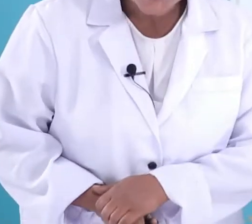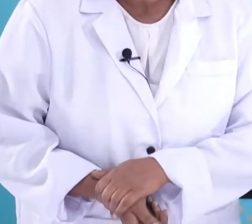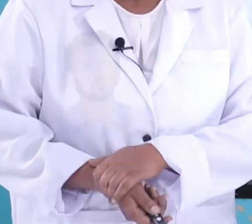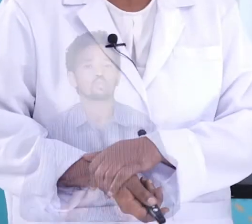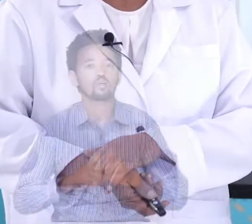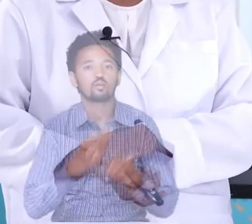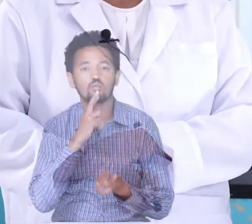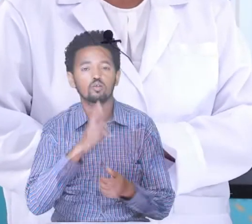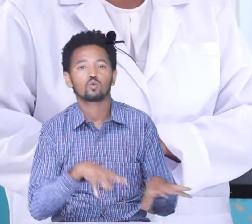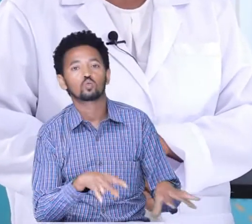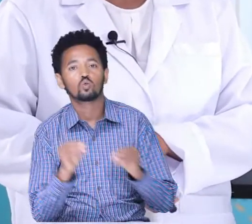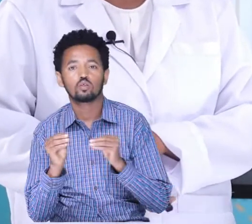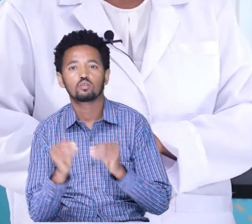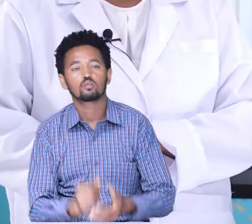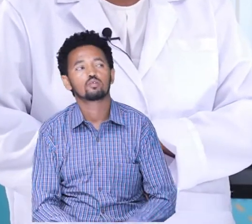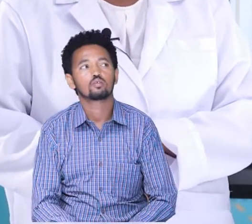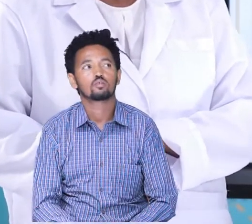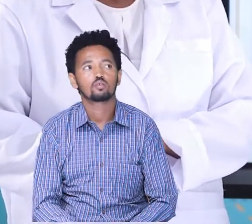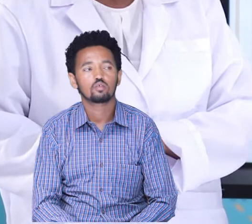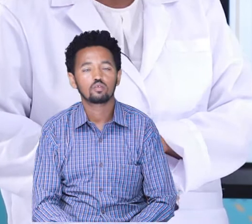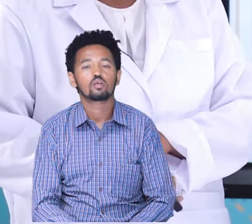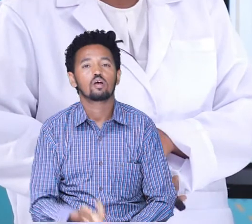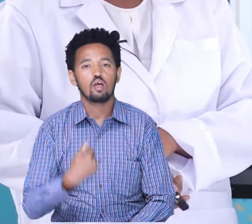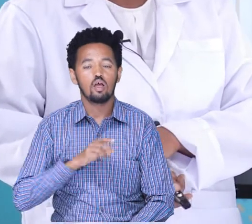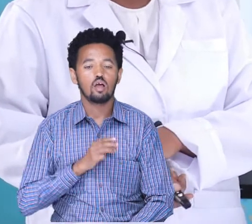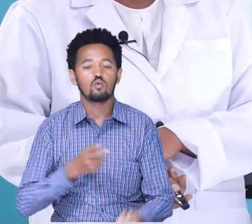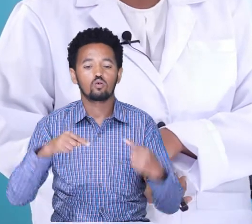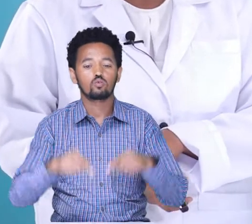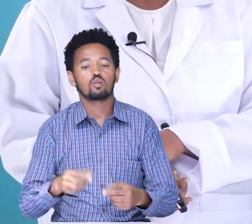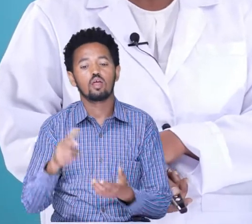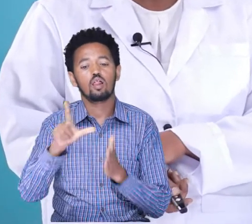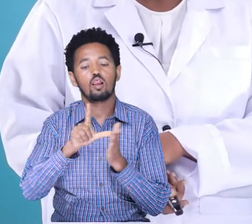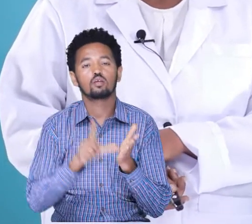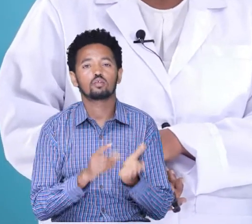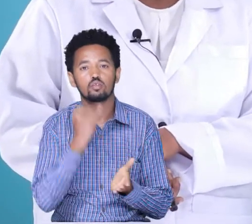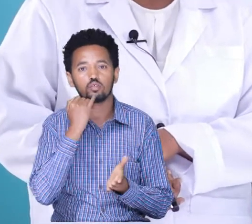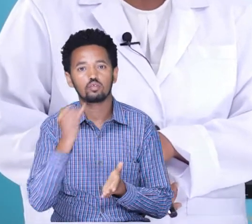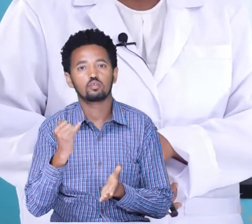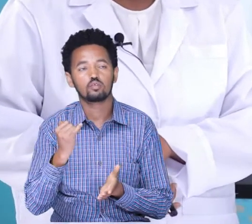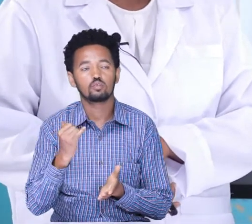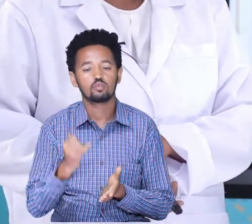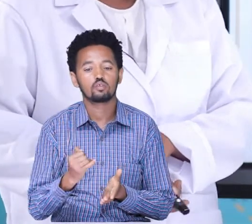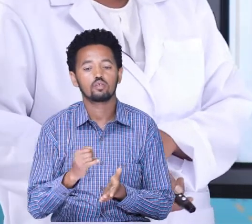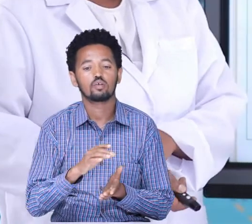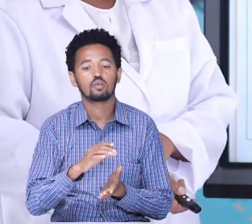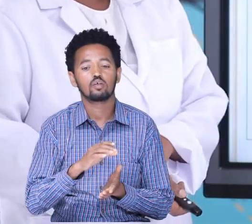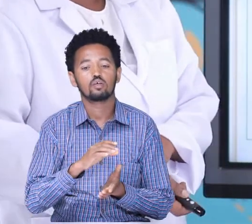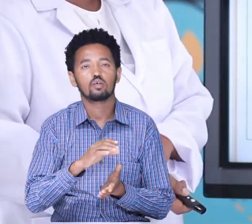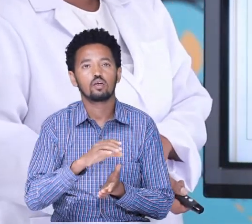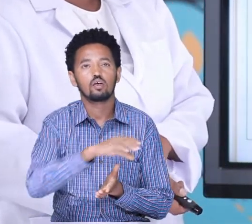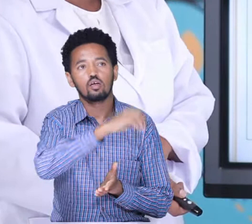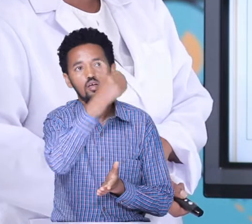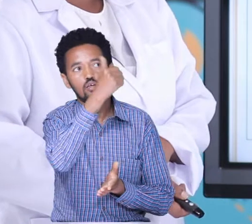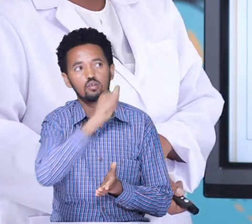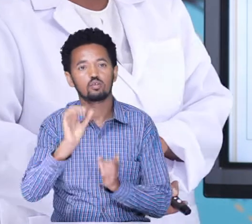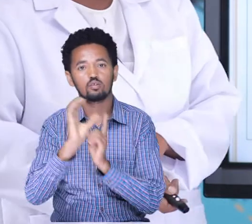How are you, students? Our today lesson is Climate of Africa. In the